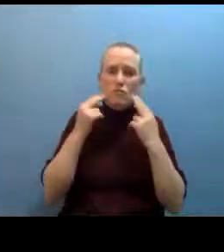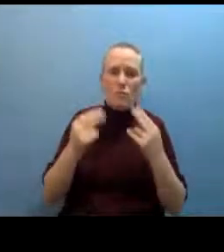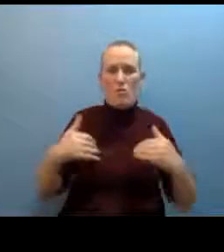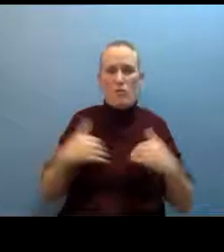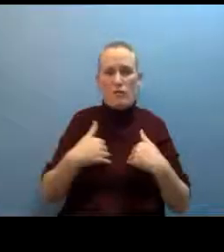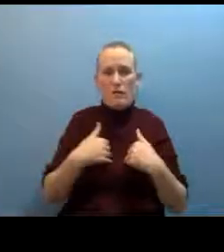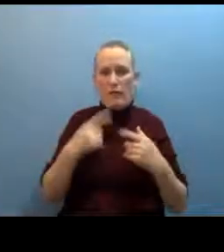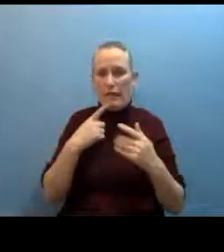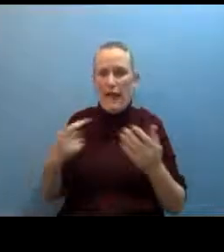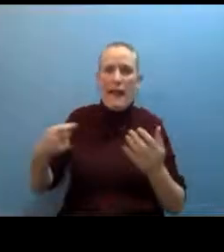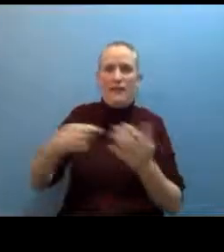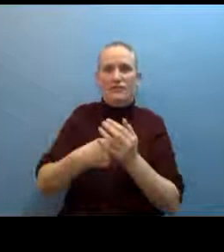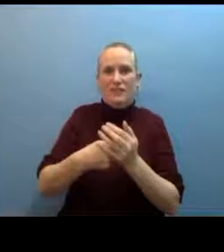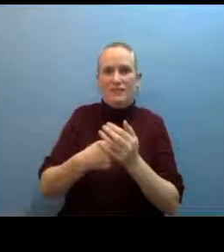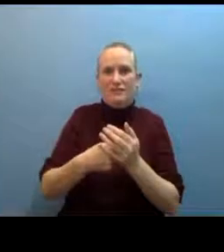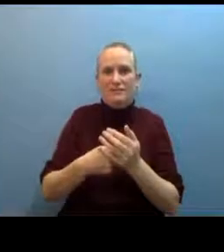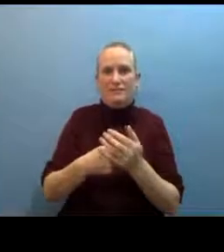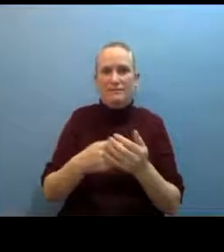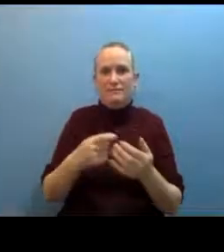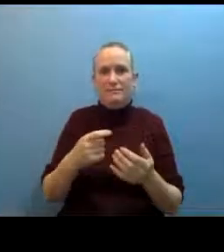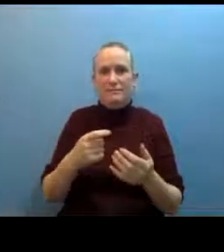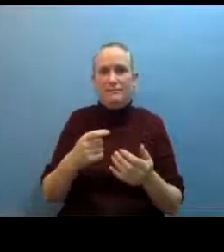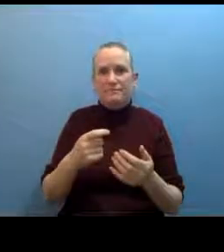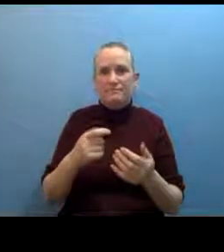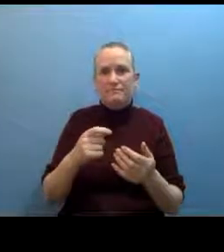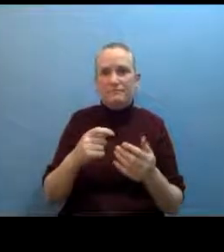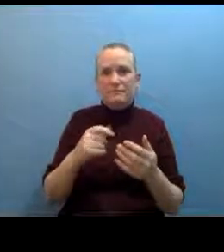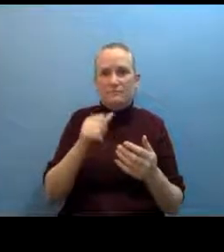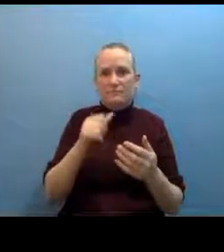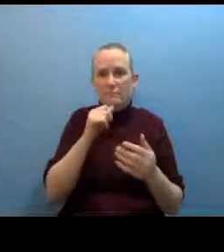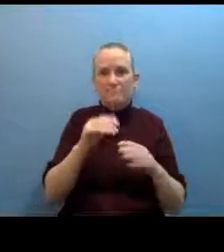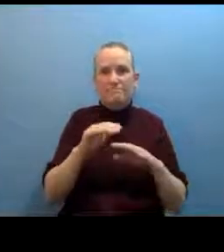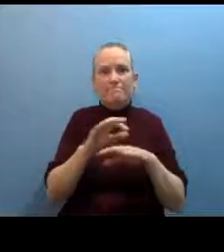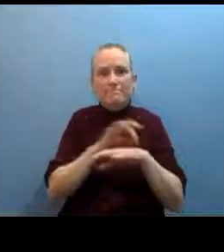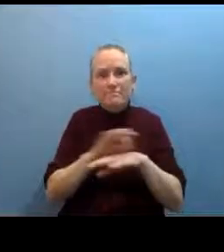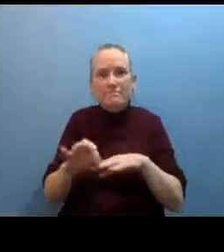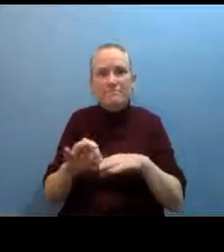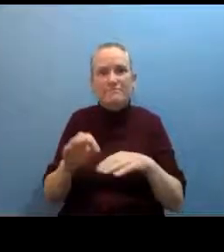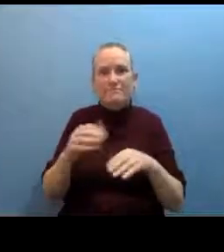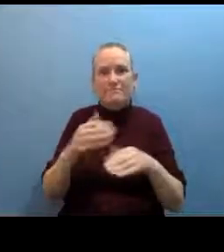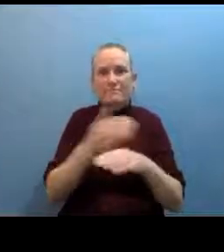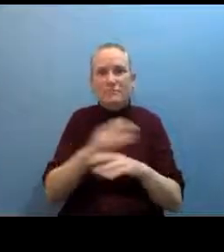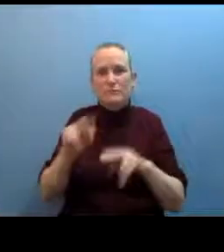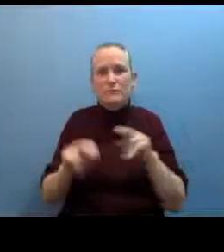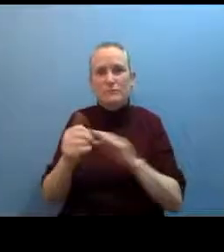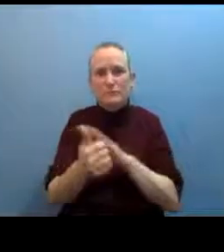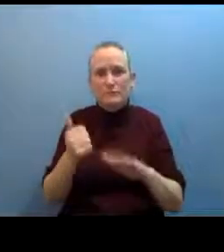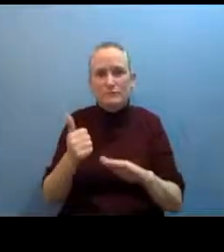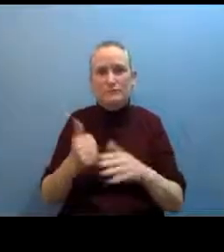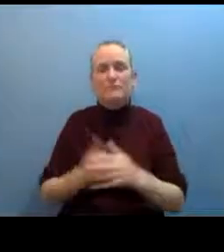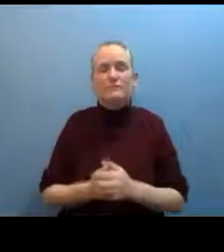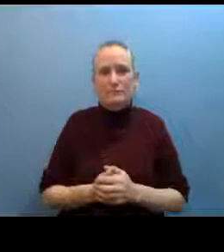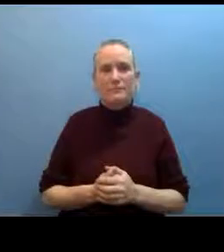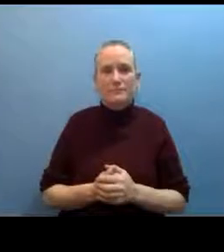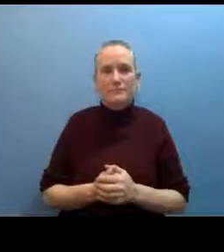had a chance to go gently into that new experience. Yeah, it's a really good point.